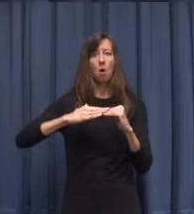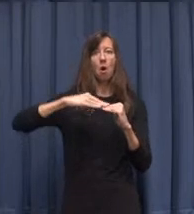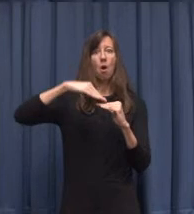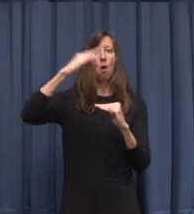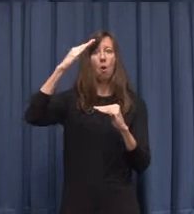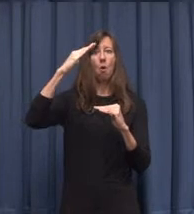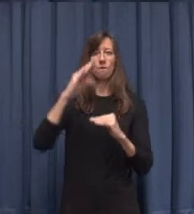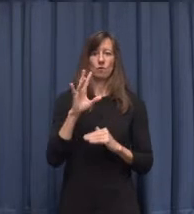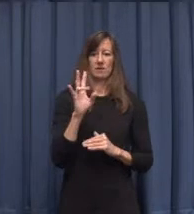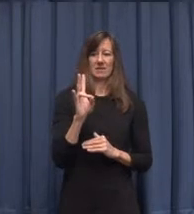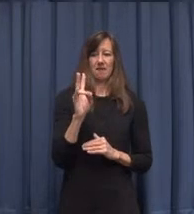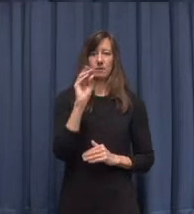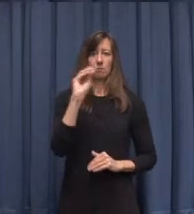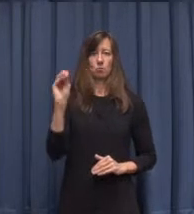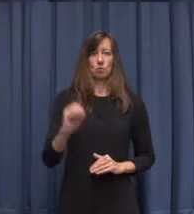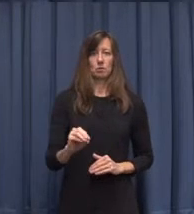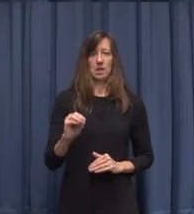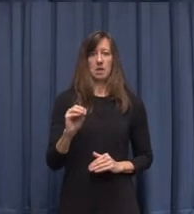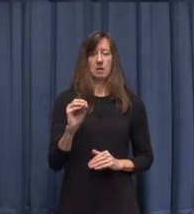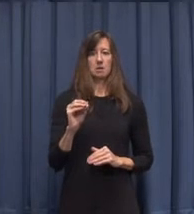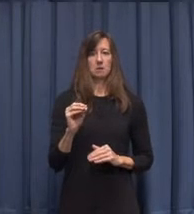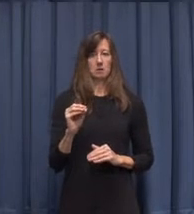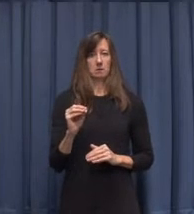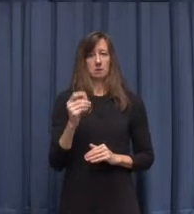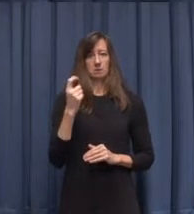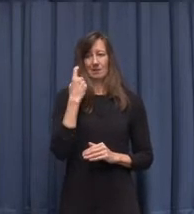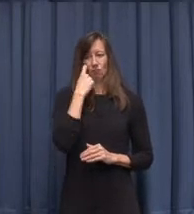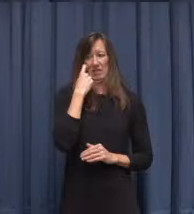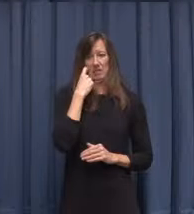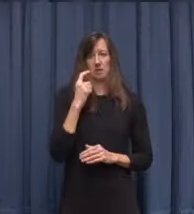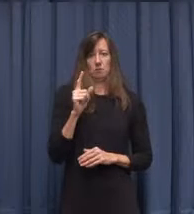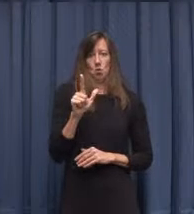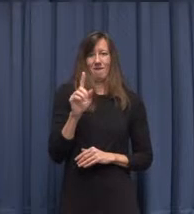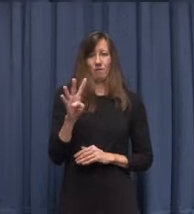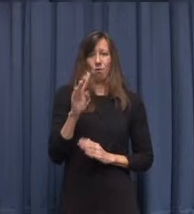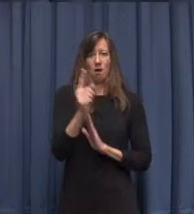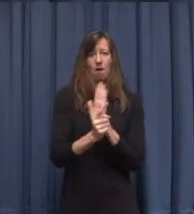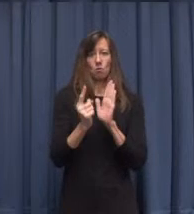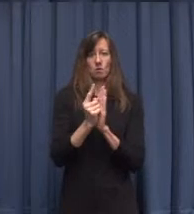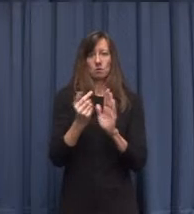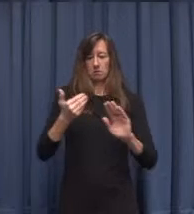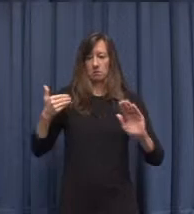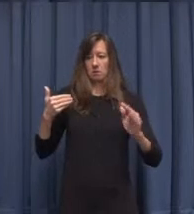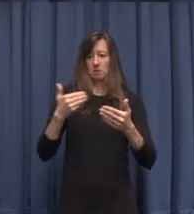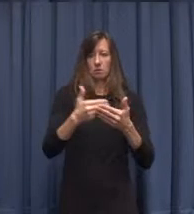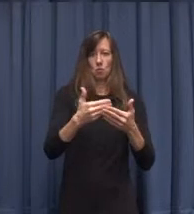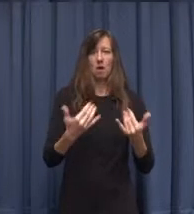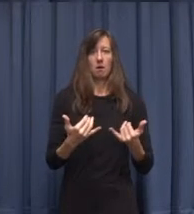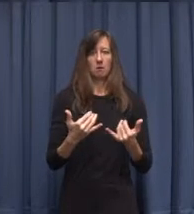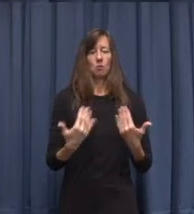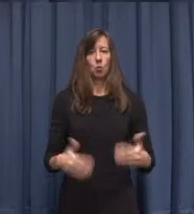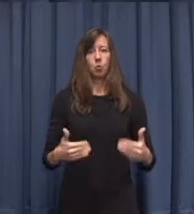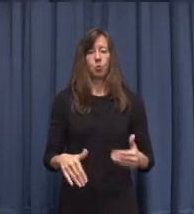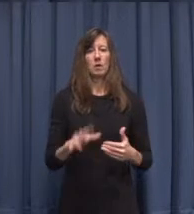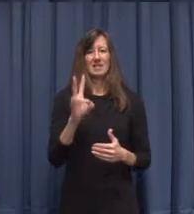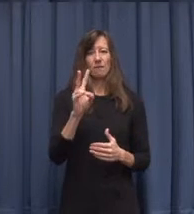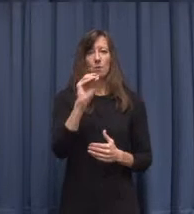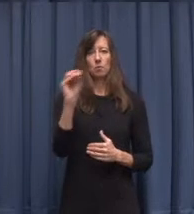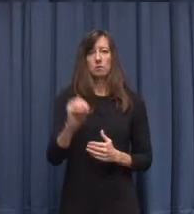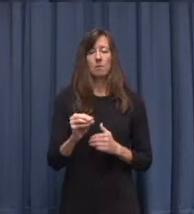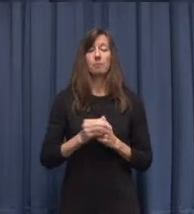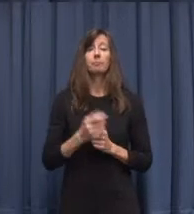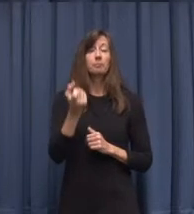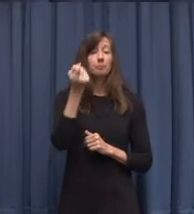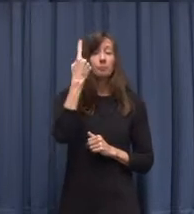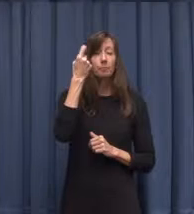7% new infection rate. One important caveat on that, though, is that that number of 74 includes